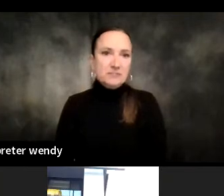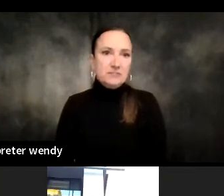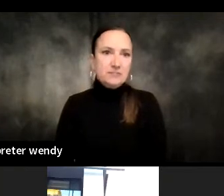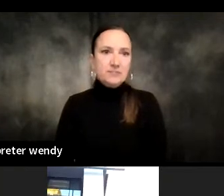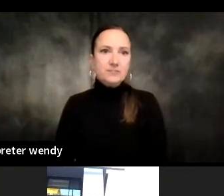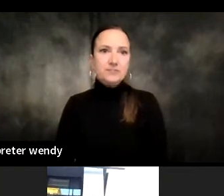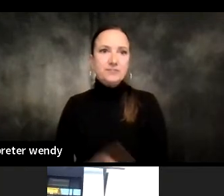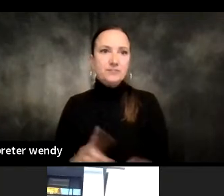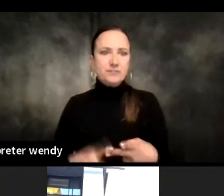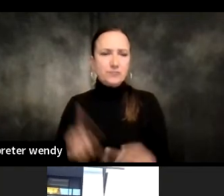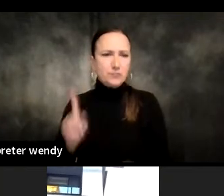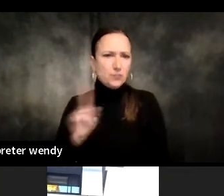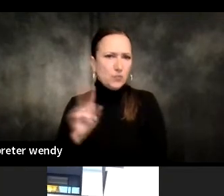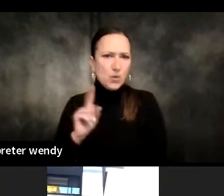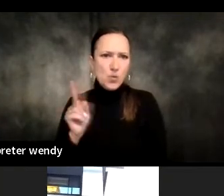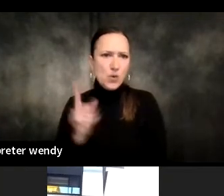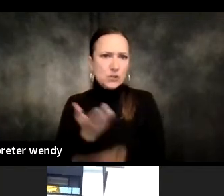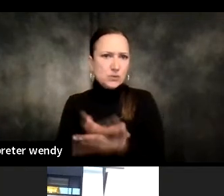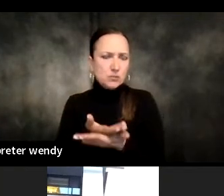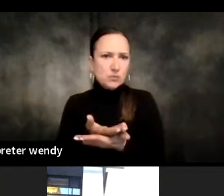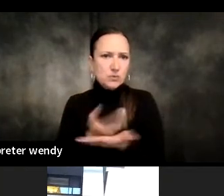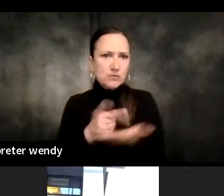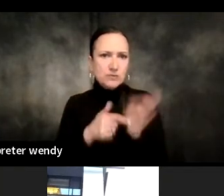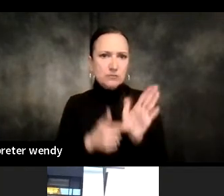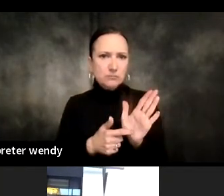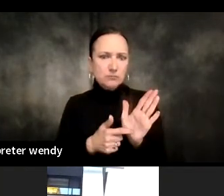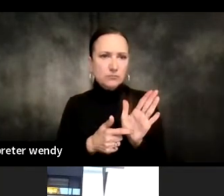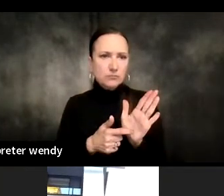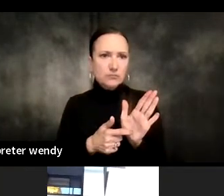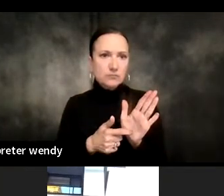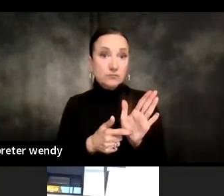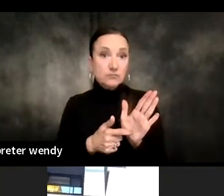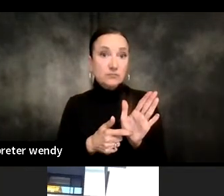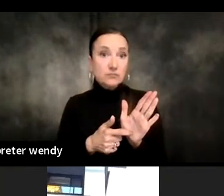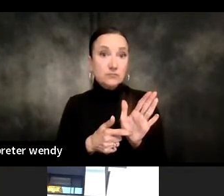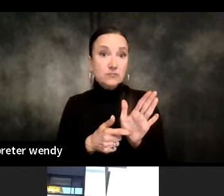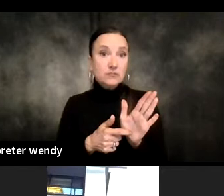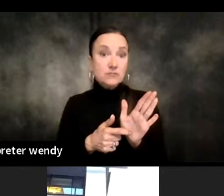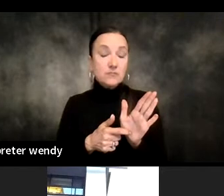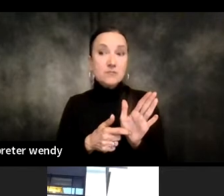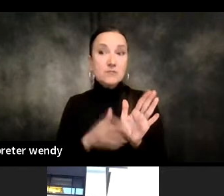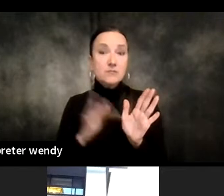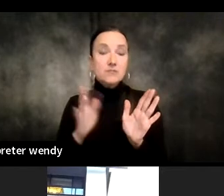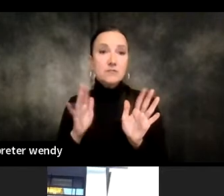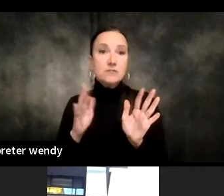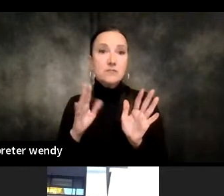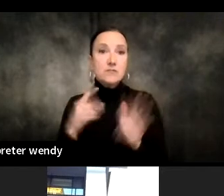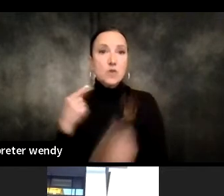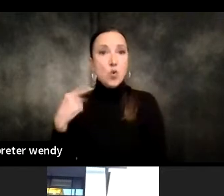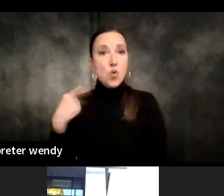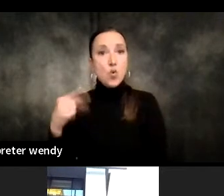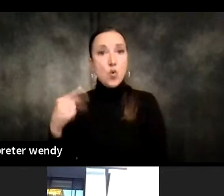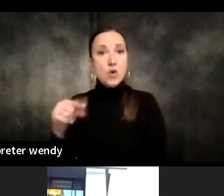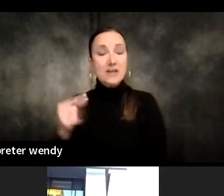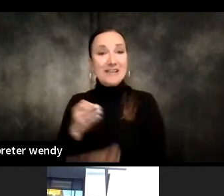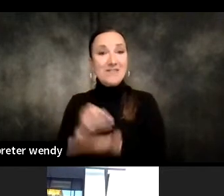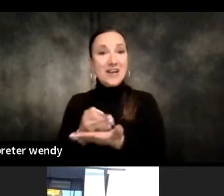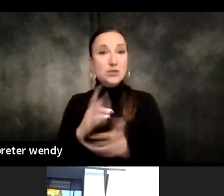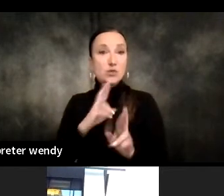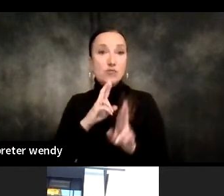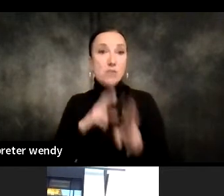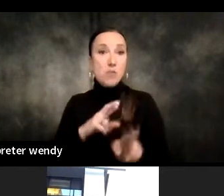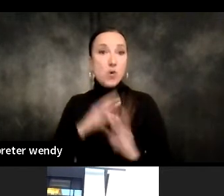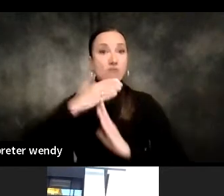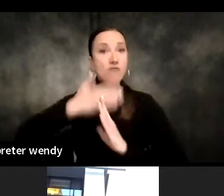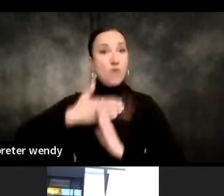And where is the documentation? That is in the quarterly financial report folders